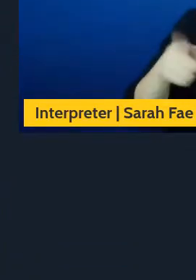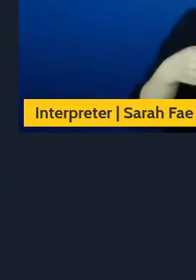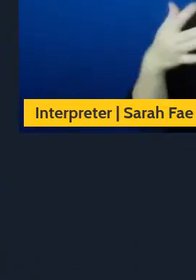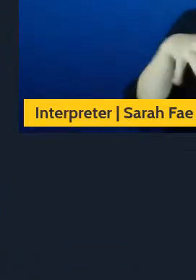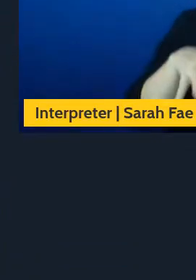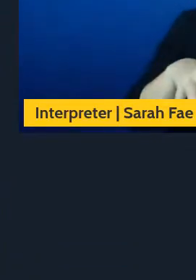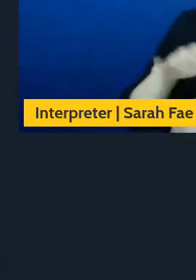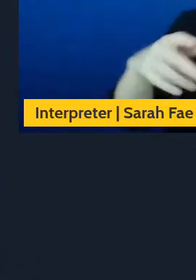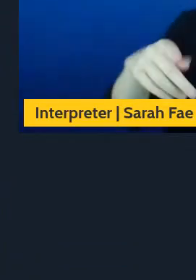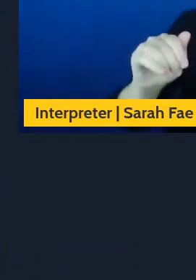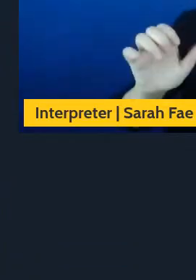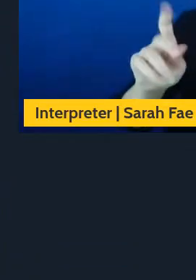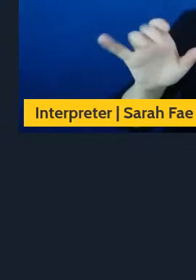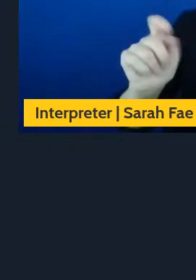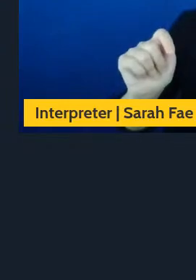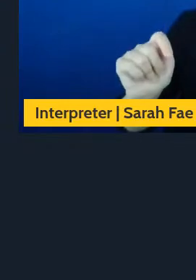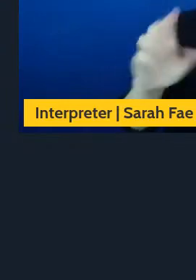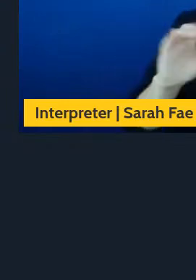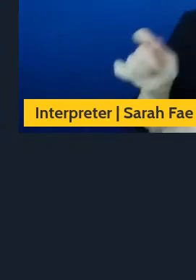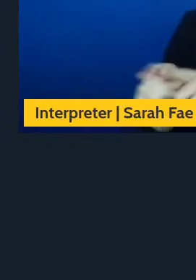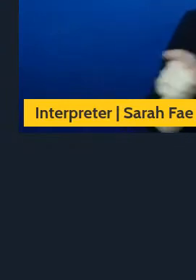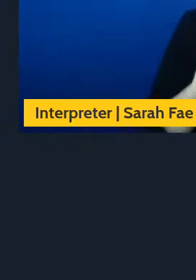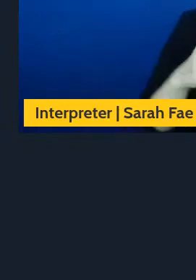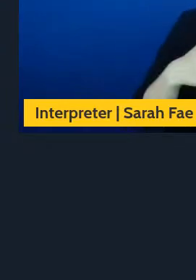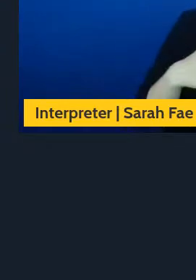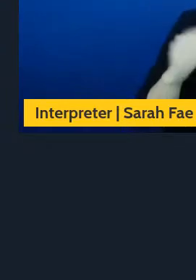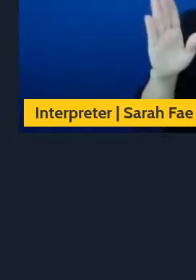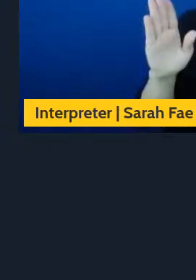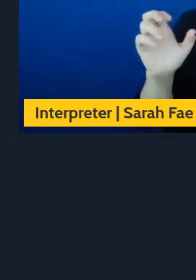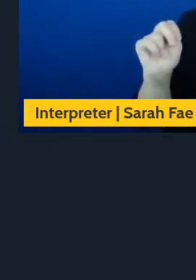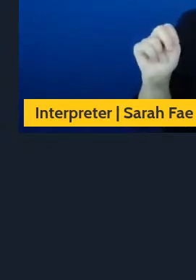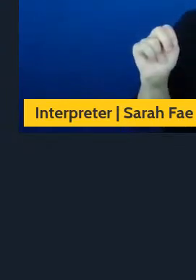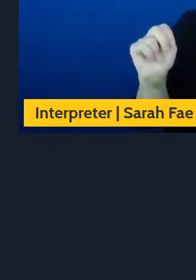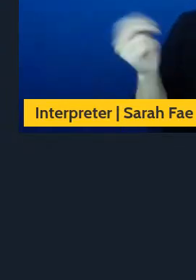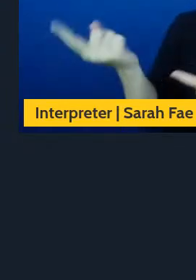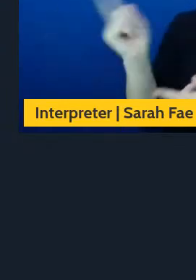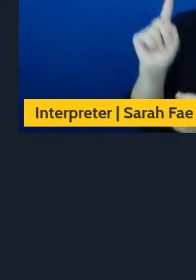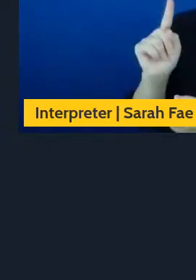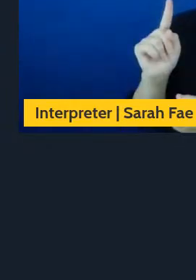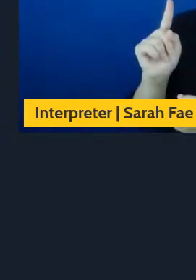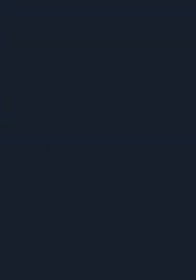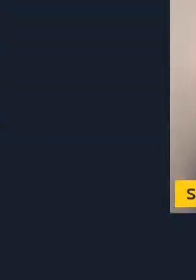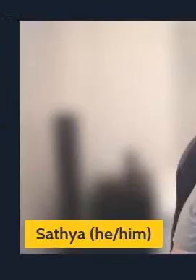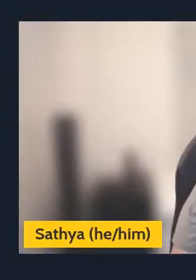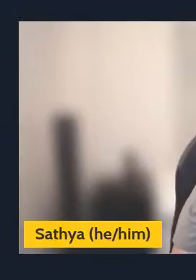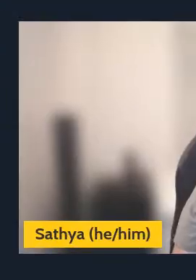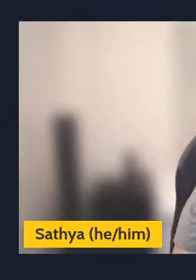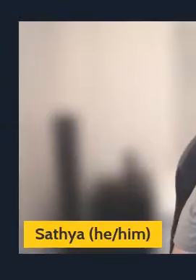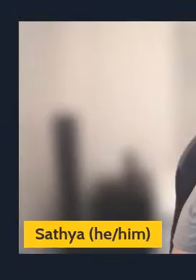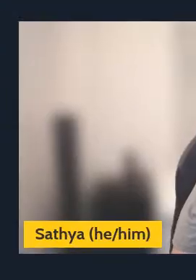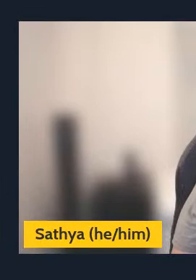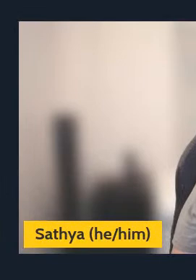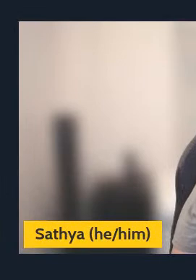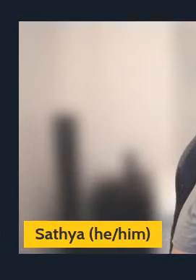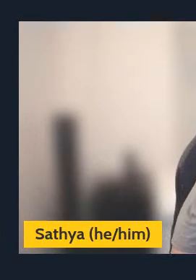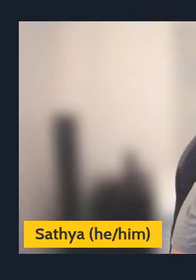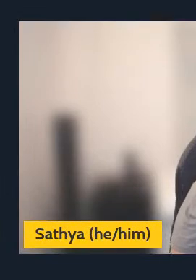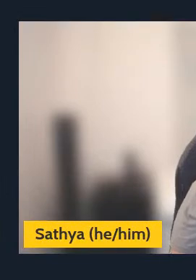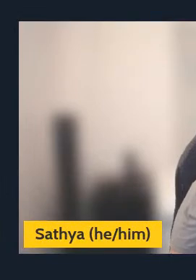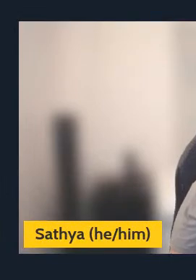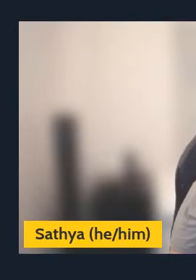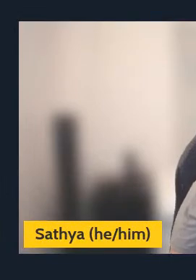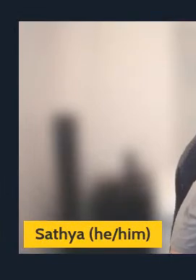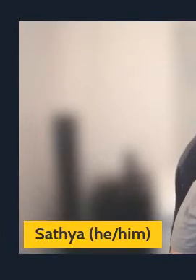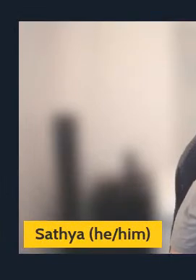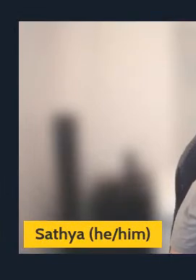patterns. So, and we also have Ben, who's going to coming in and stepping into the interpretation for Sarah.